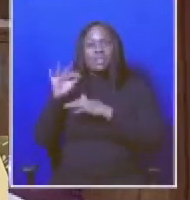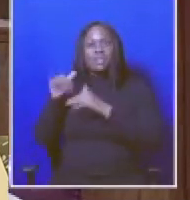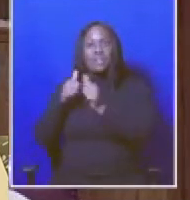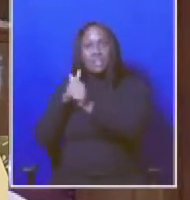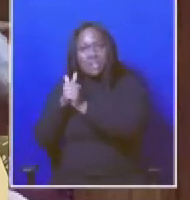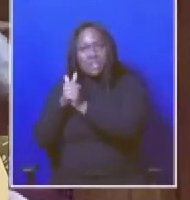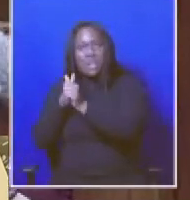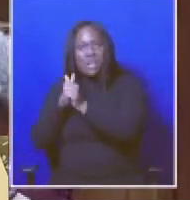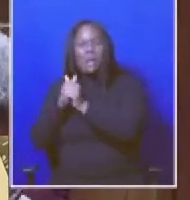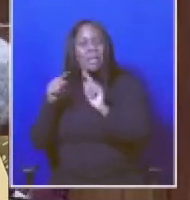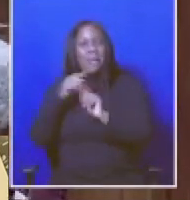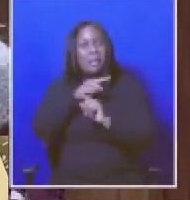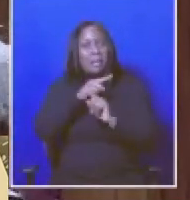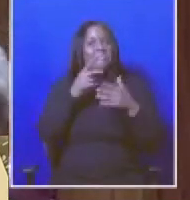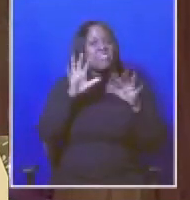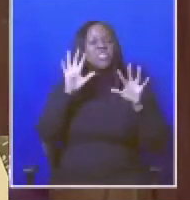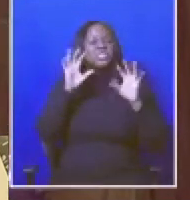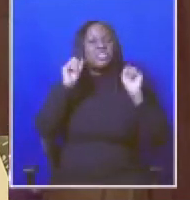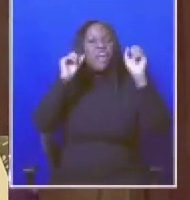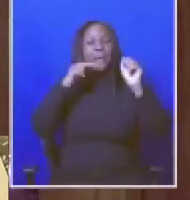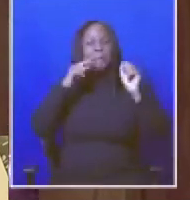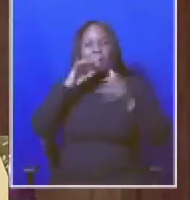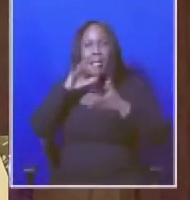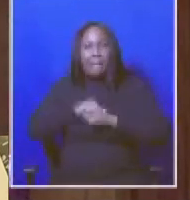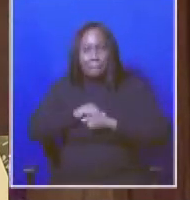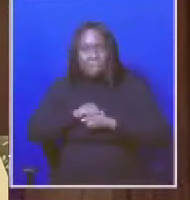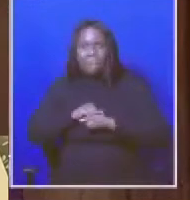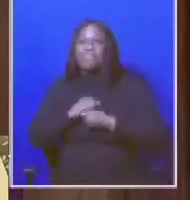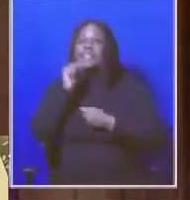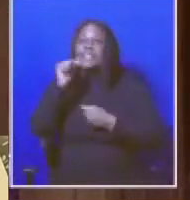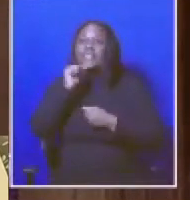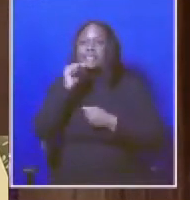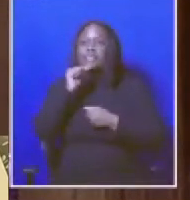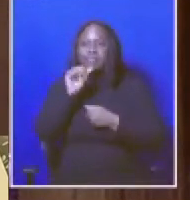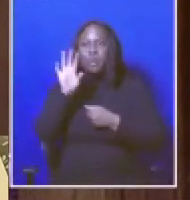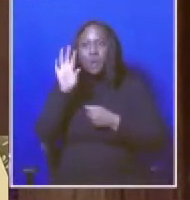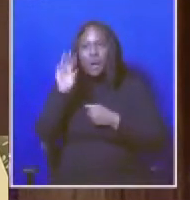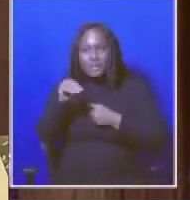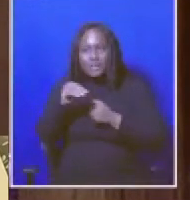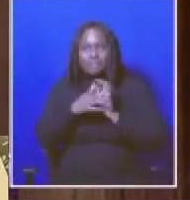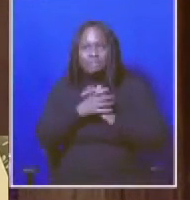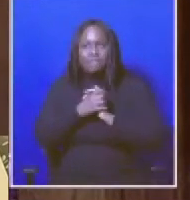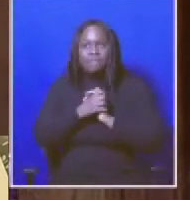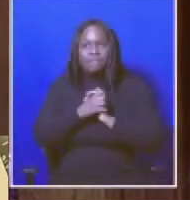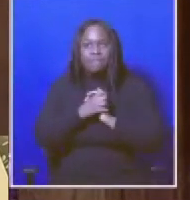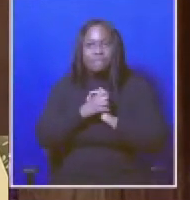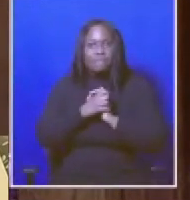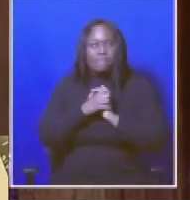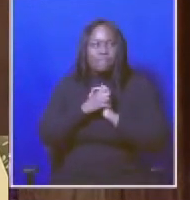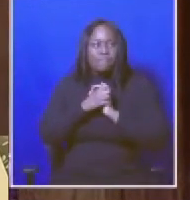so. But nevertheless, I will ask the question, Chair.